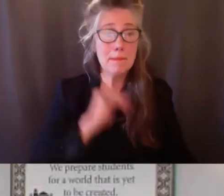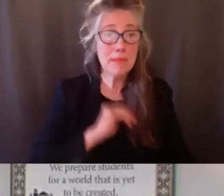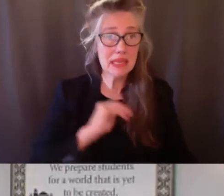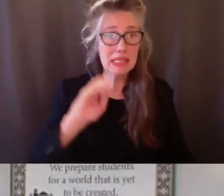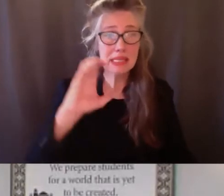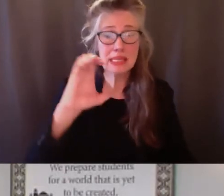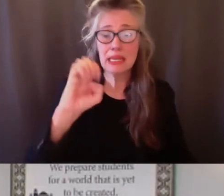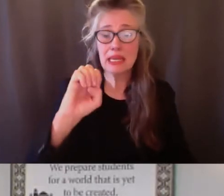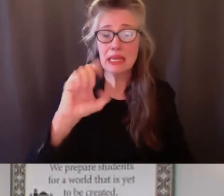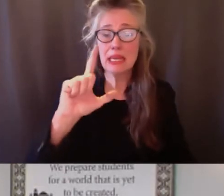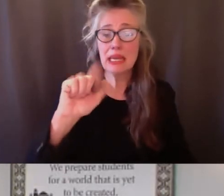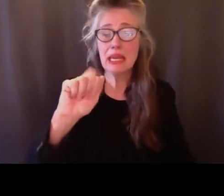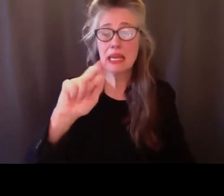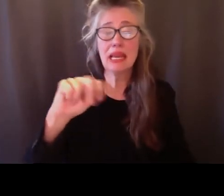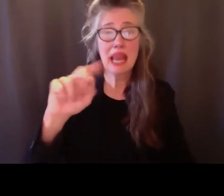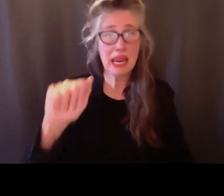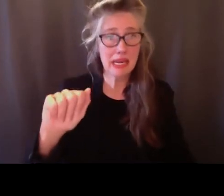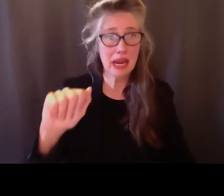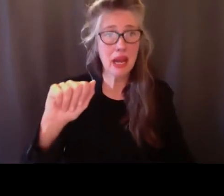Yoshitomi,